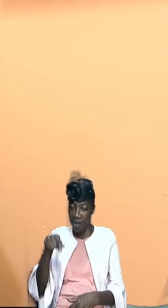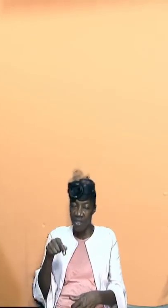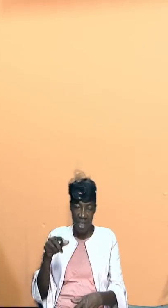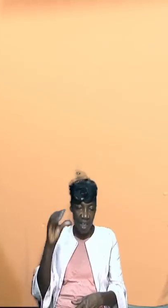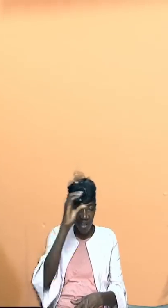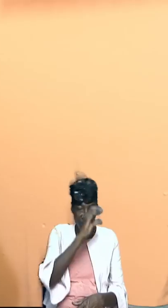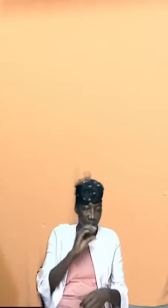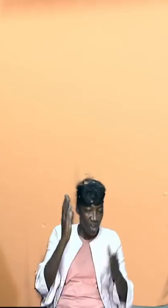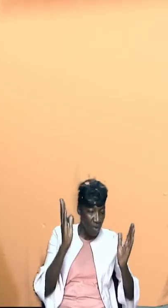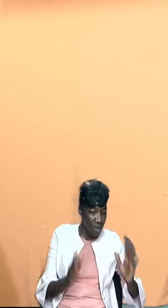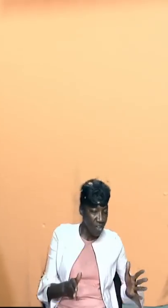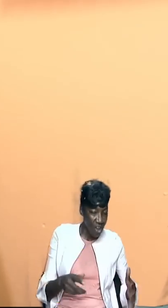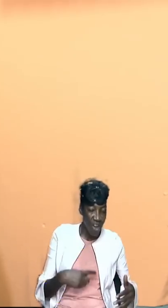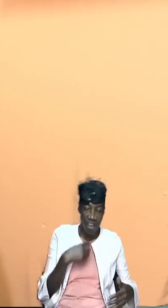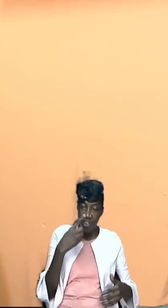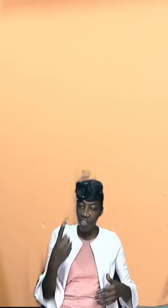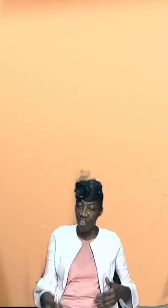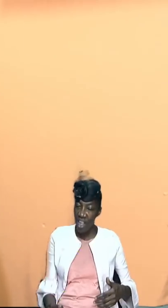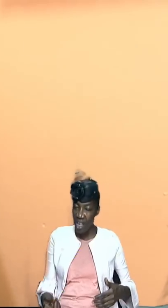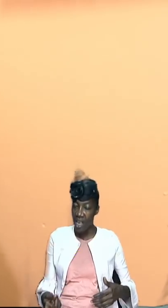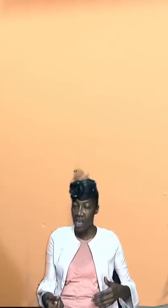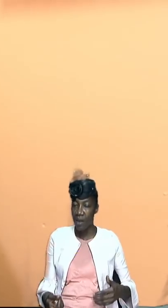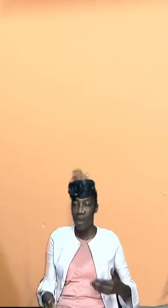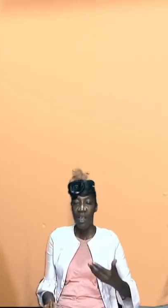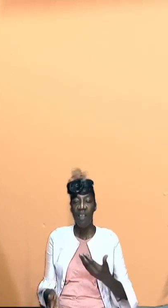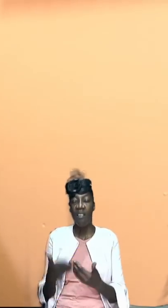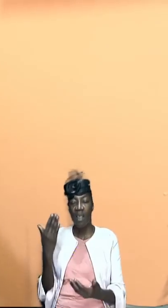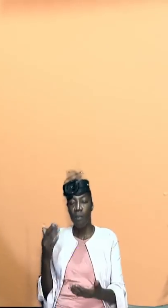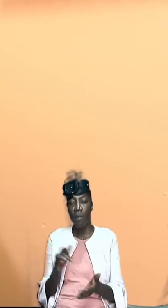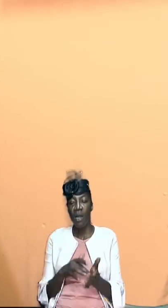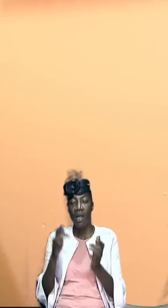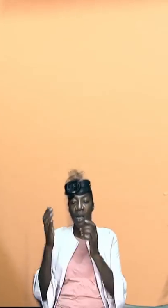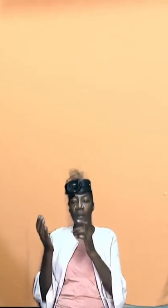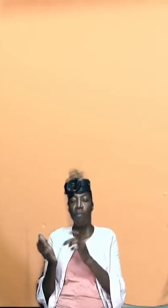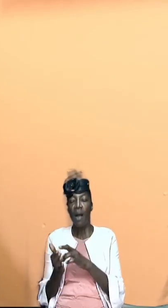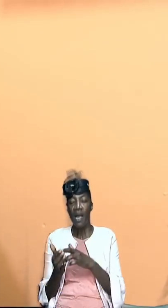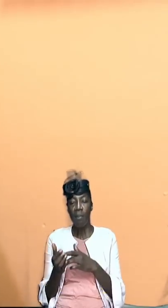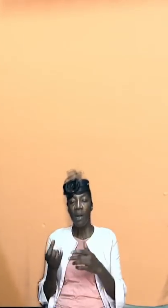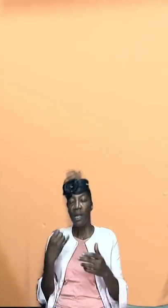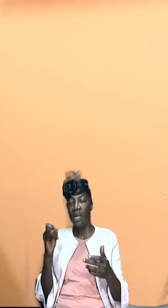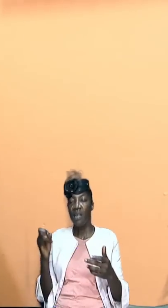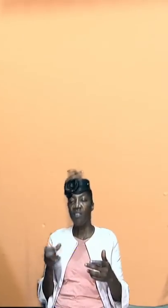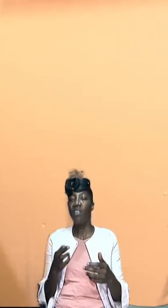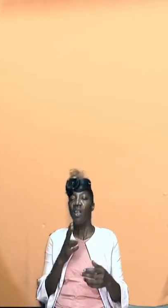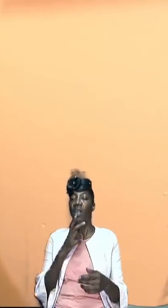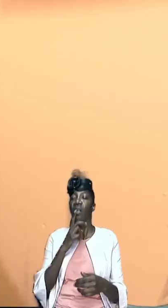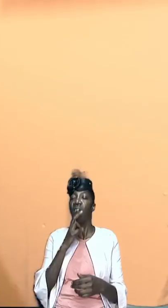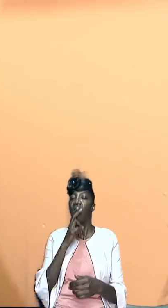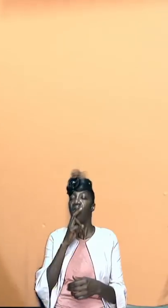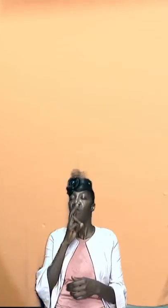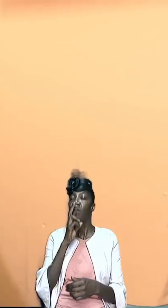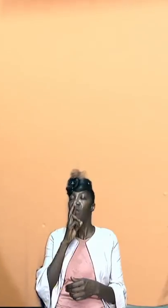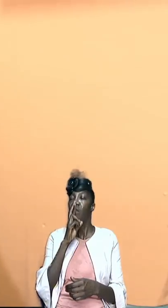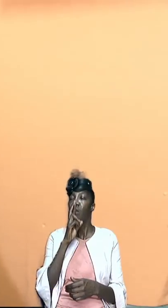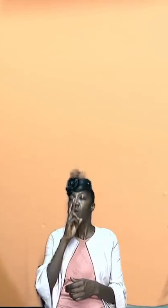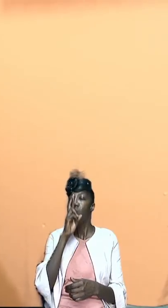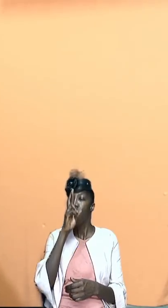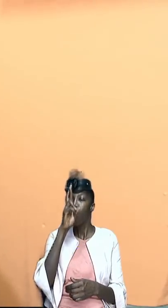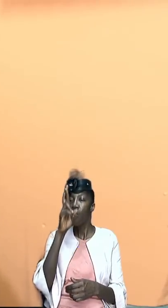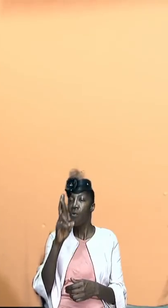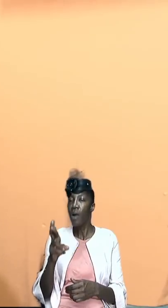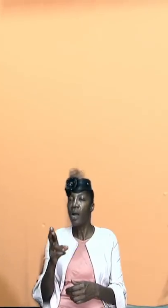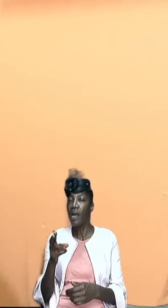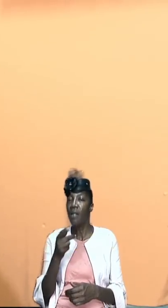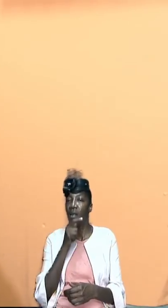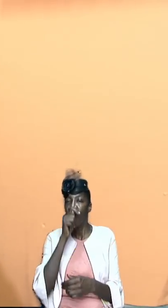research that is saying simply that the Bible is correct. This is word.